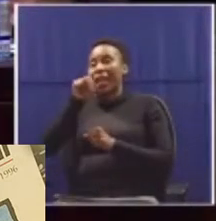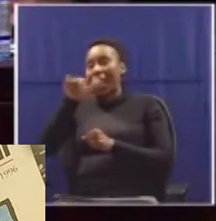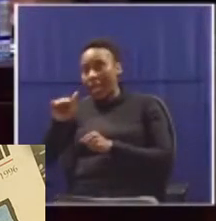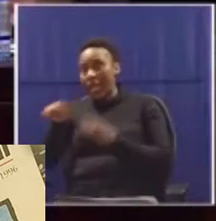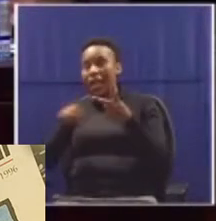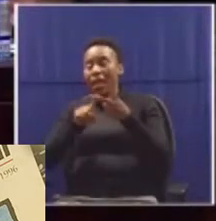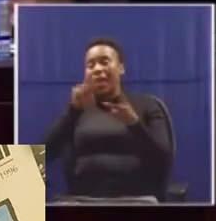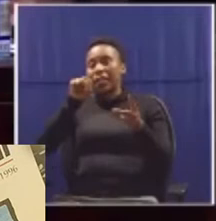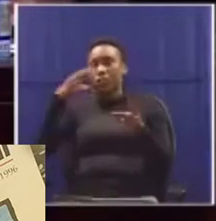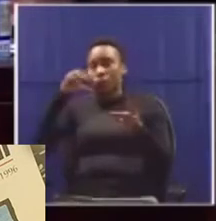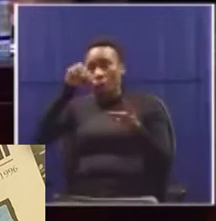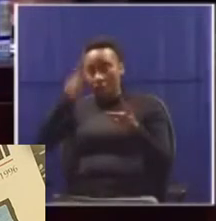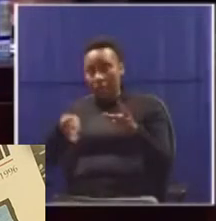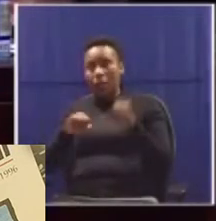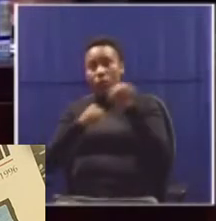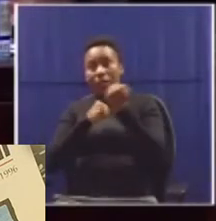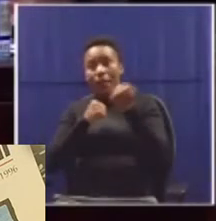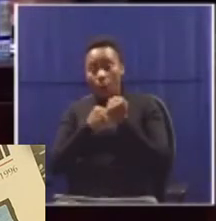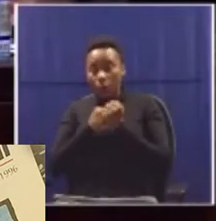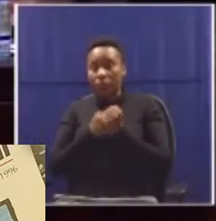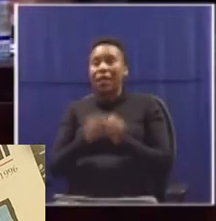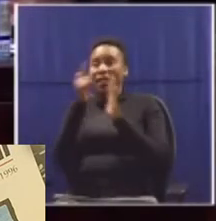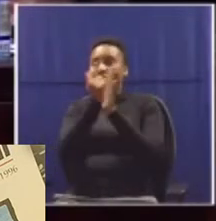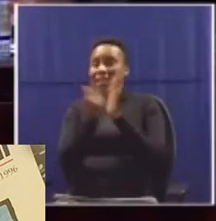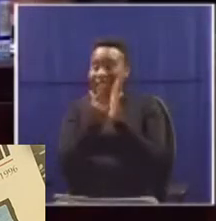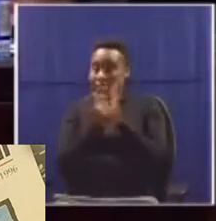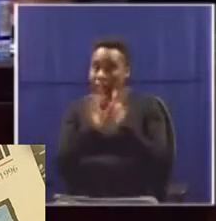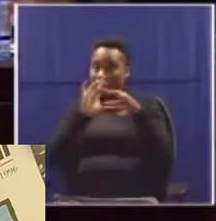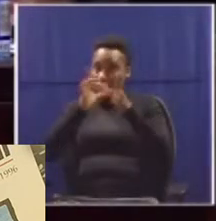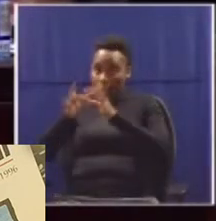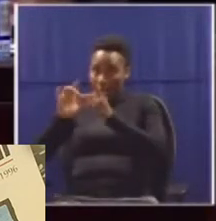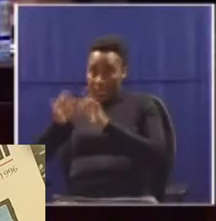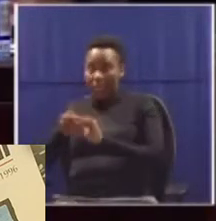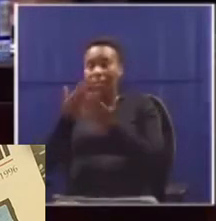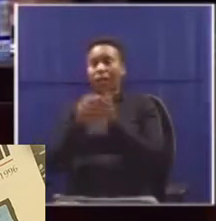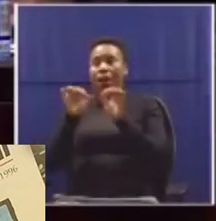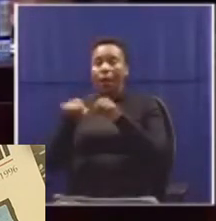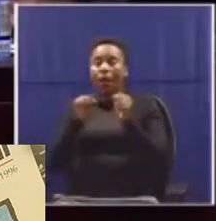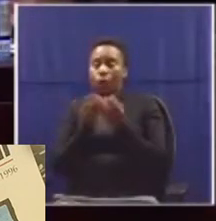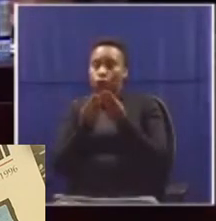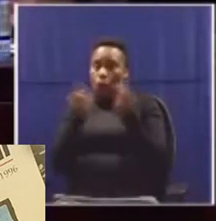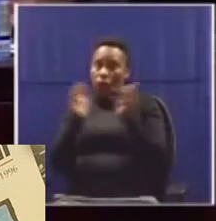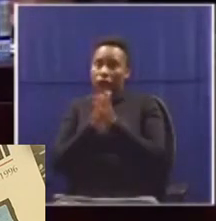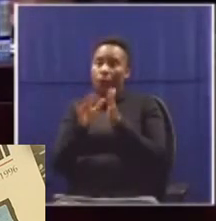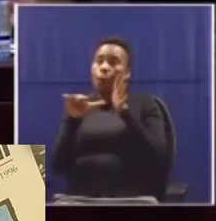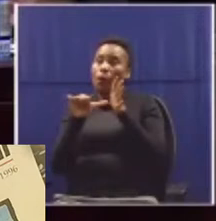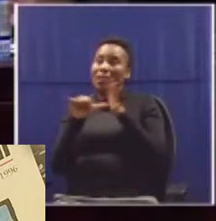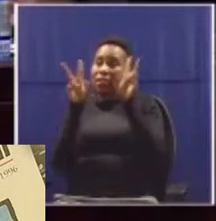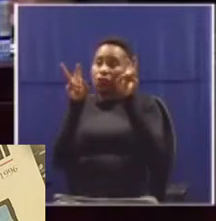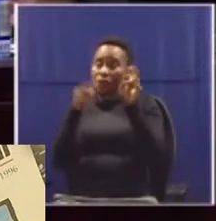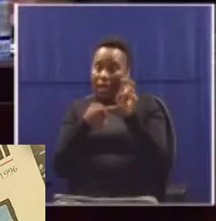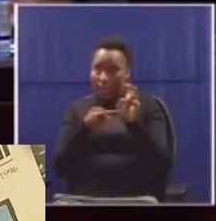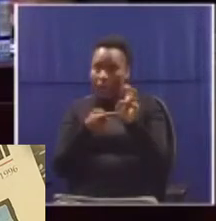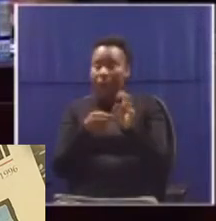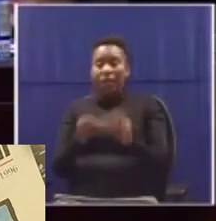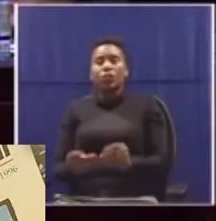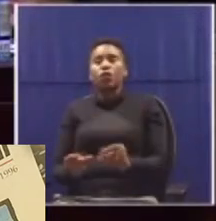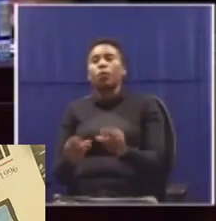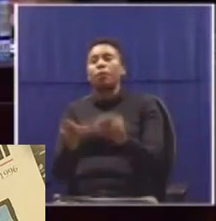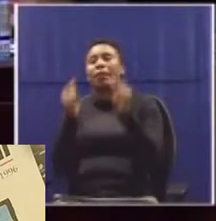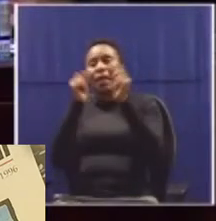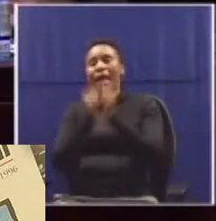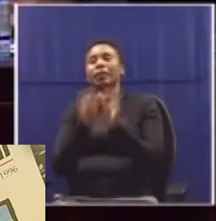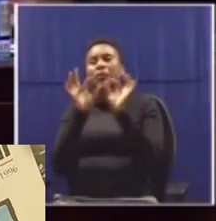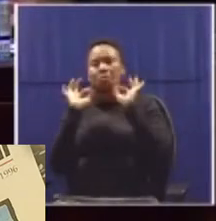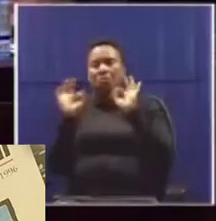to support legislative change which allow for the resolution of this critical issues the speed and efficient resolution of